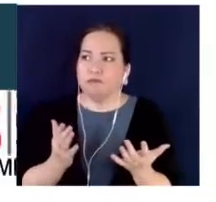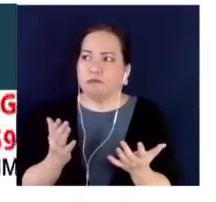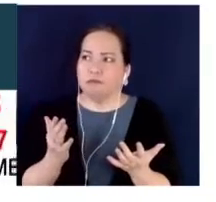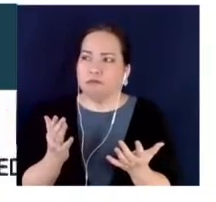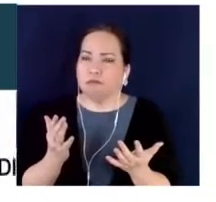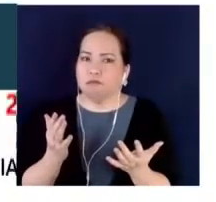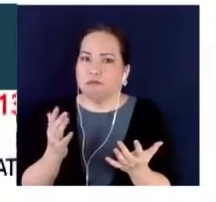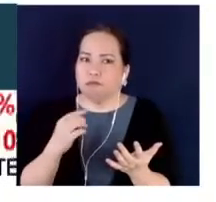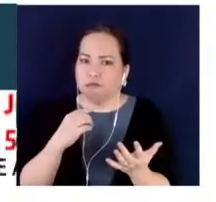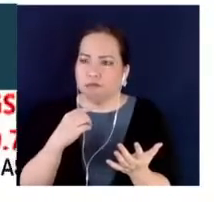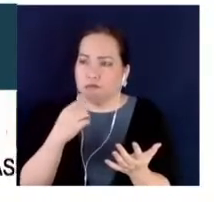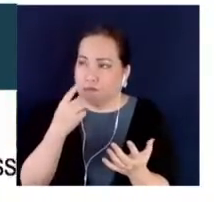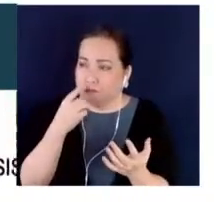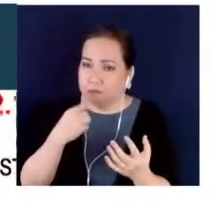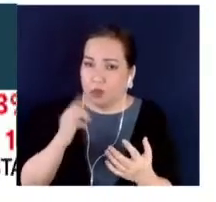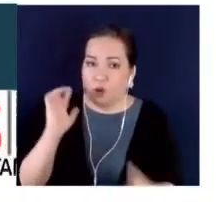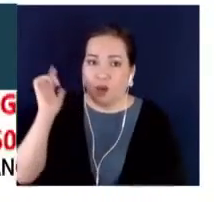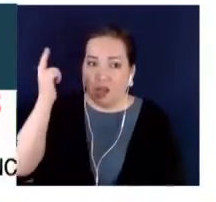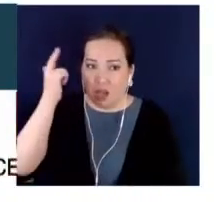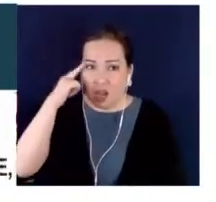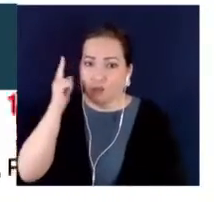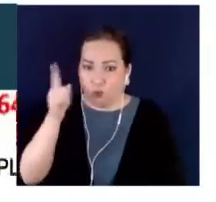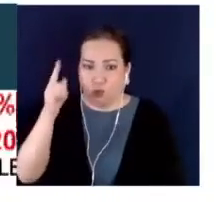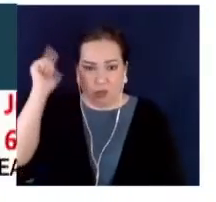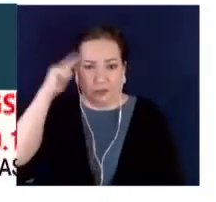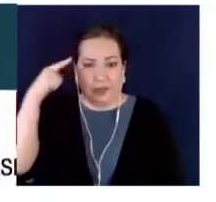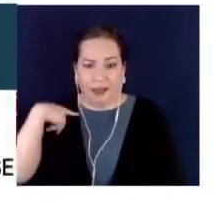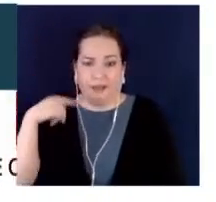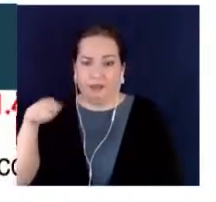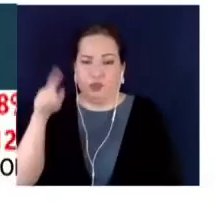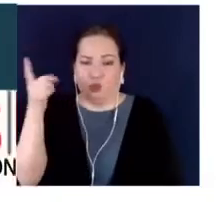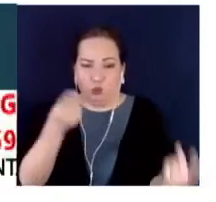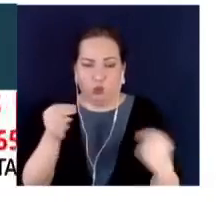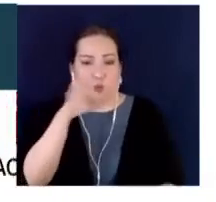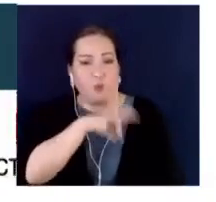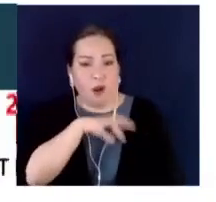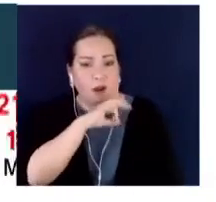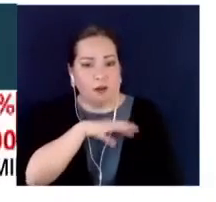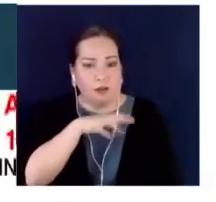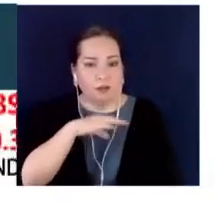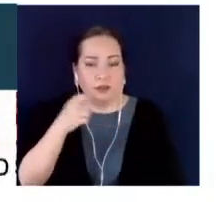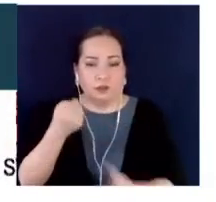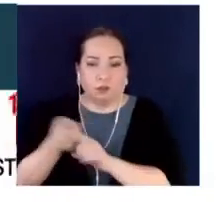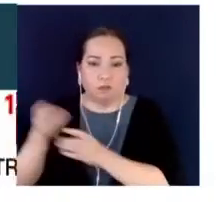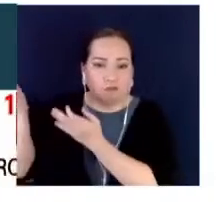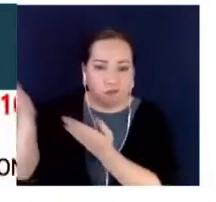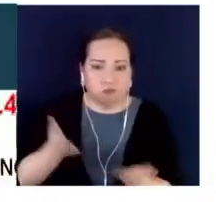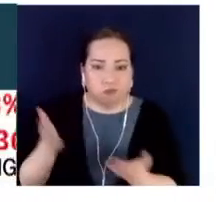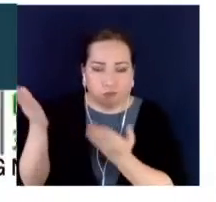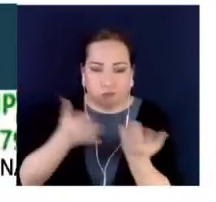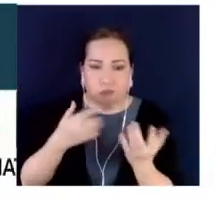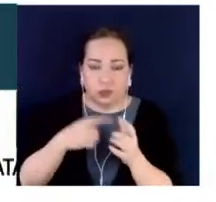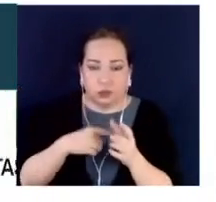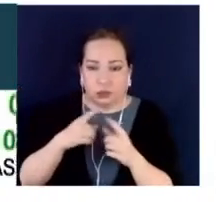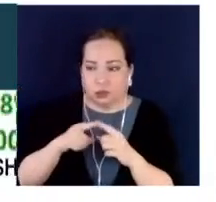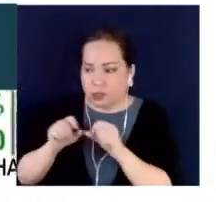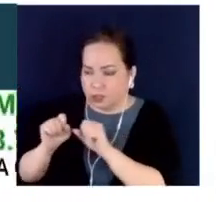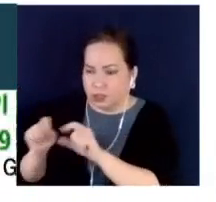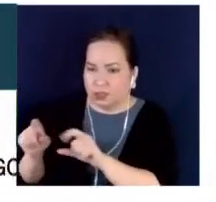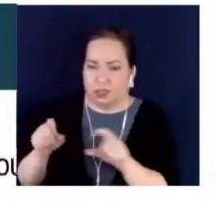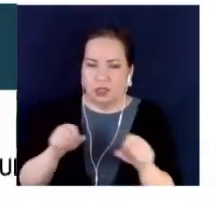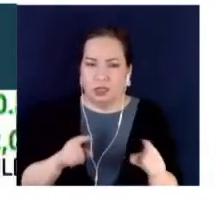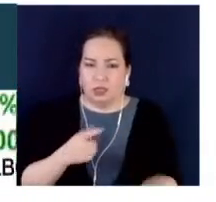the one who was actually profiting from the importation and the sale of these vaccines.